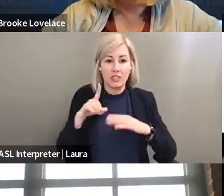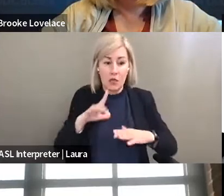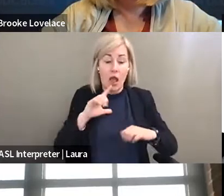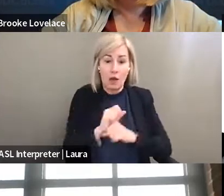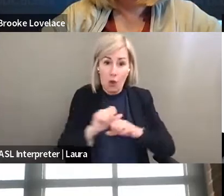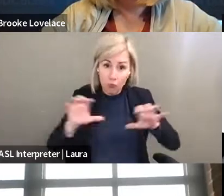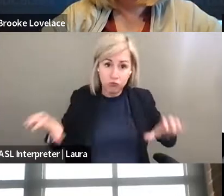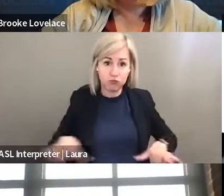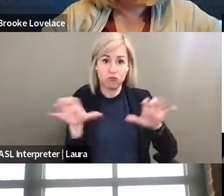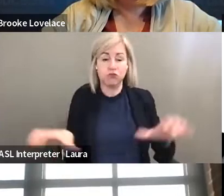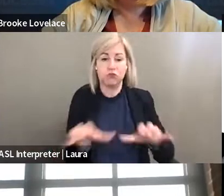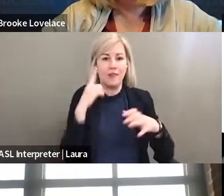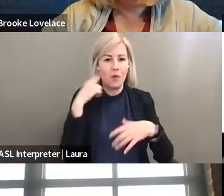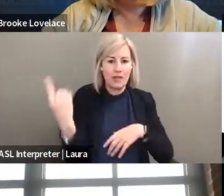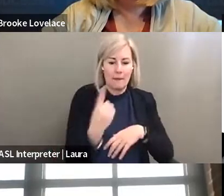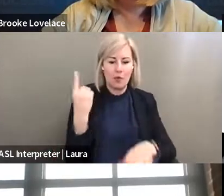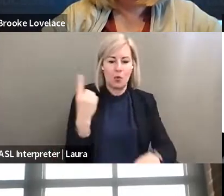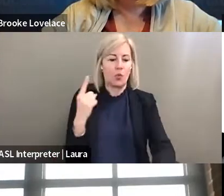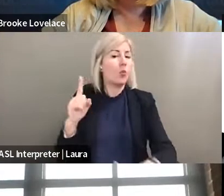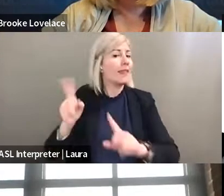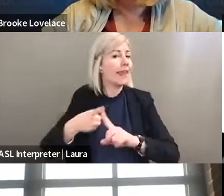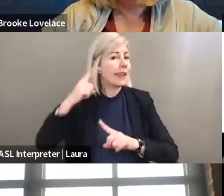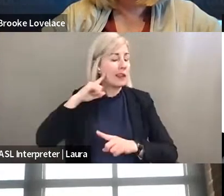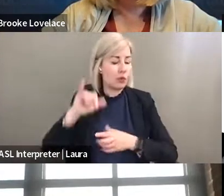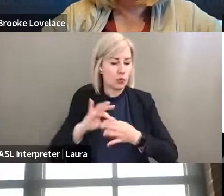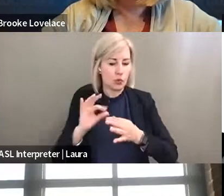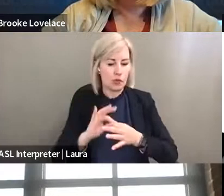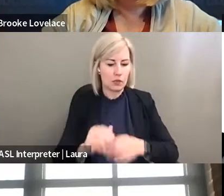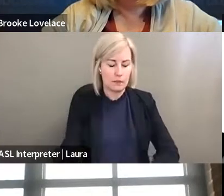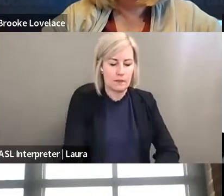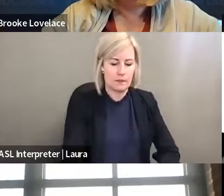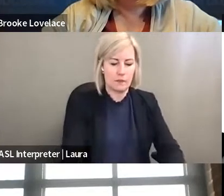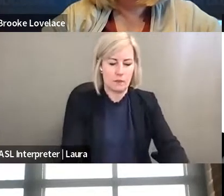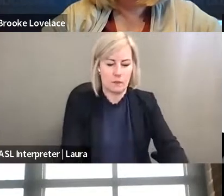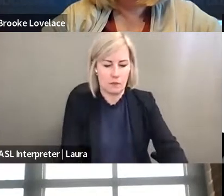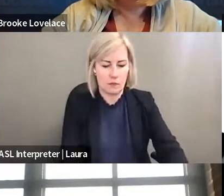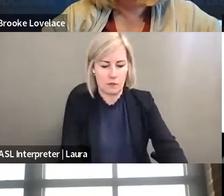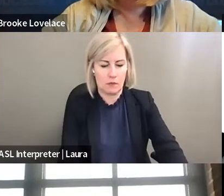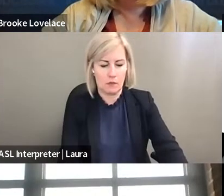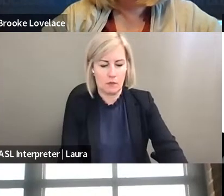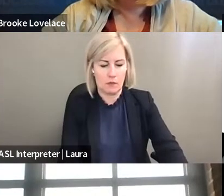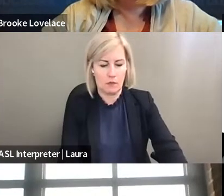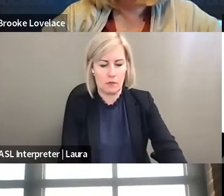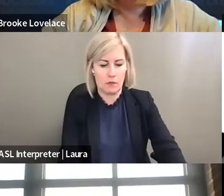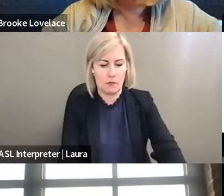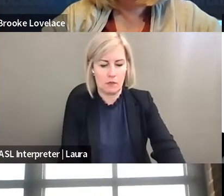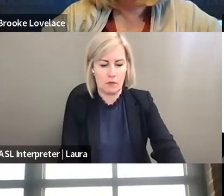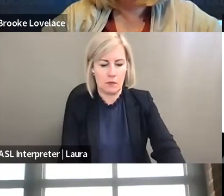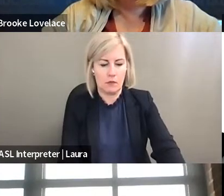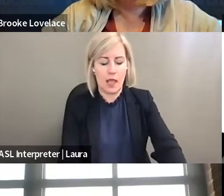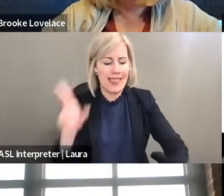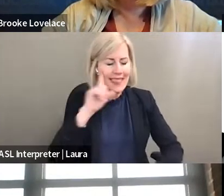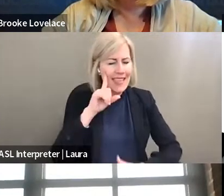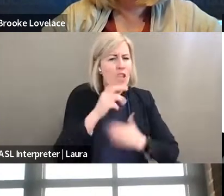action for someone, is when they hear those stories. It's hard. I think it reinforces to everybody who's